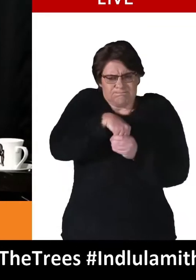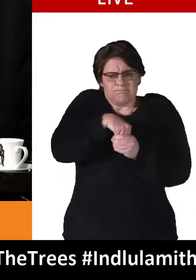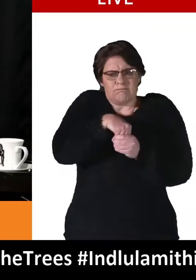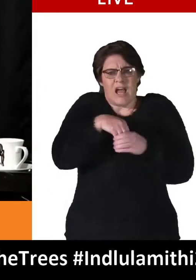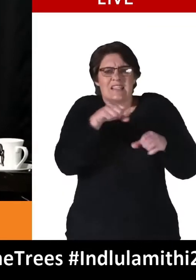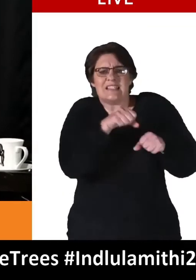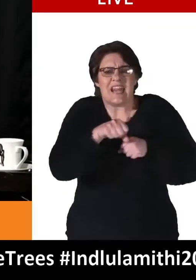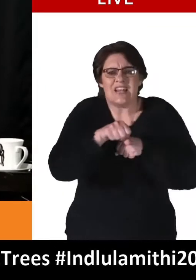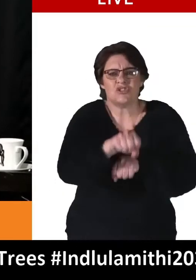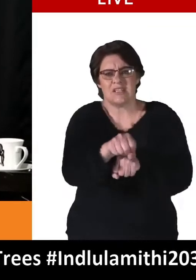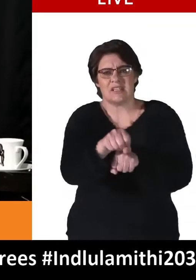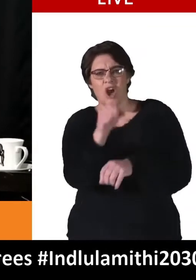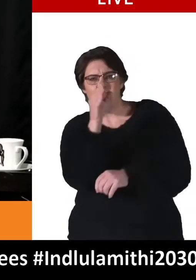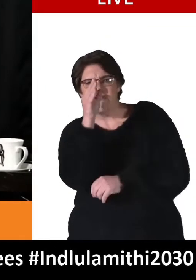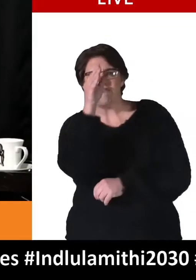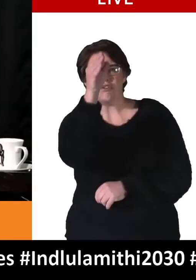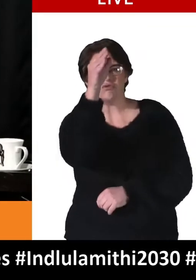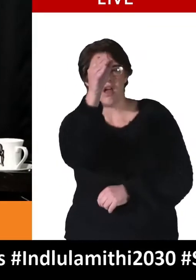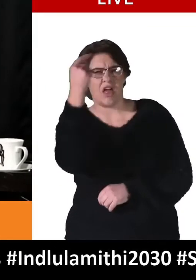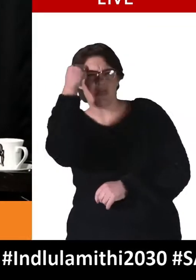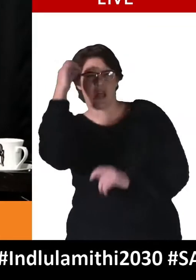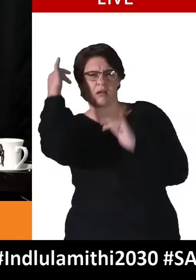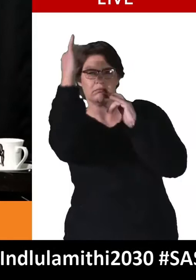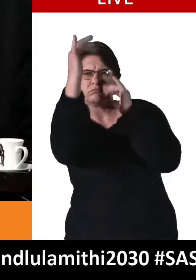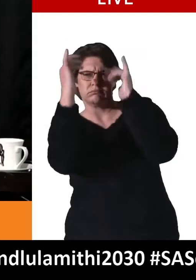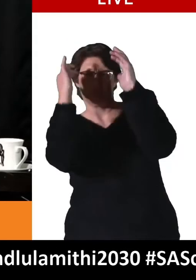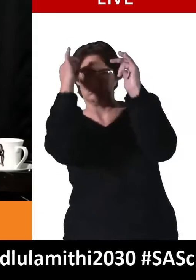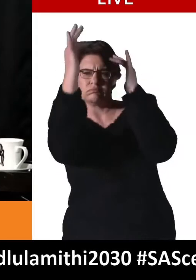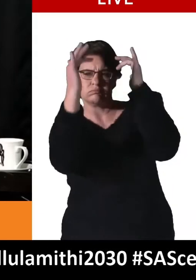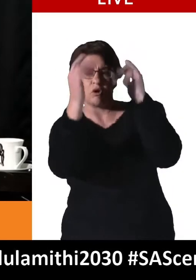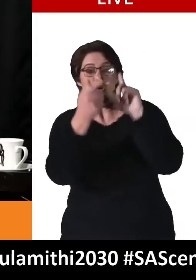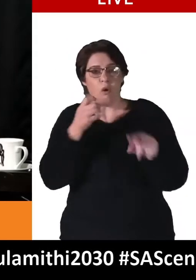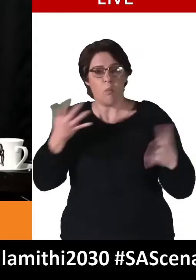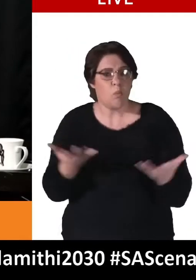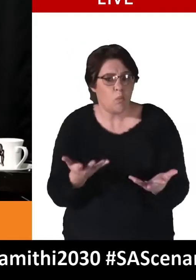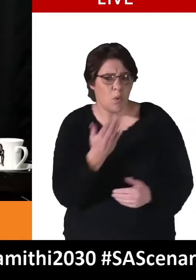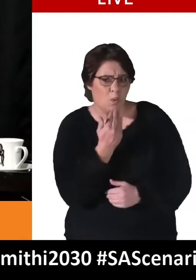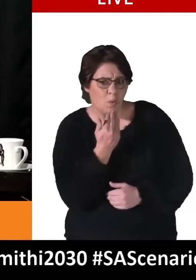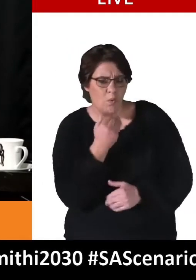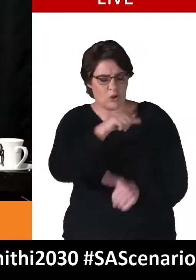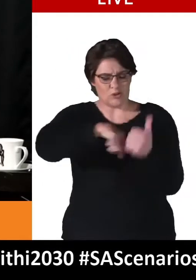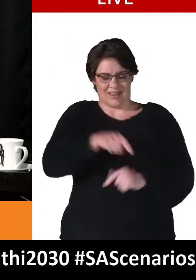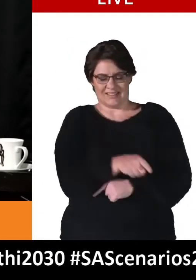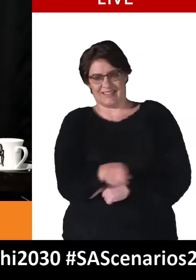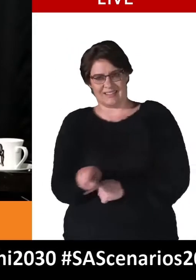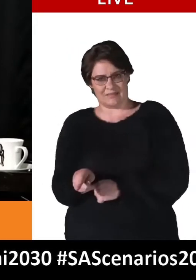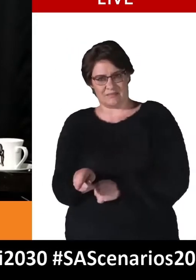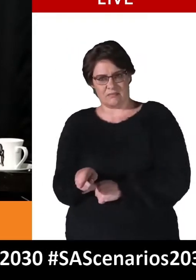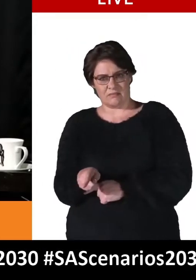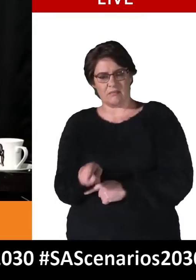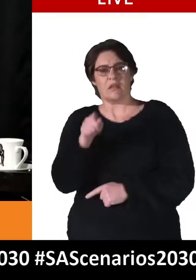long-term strategic thinking into society on the future of South Africa. Through